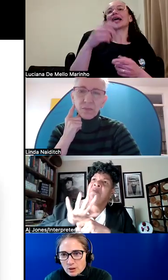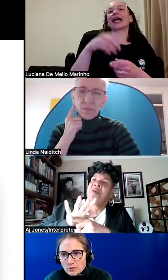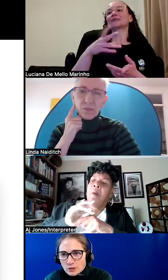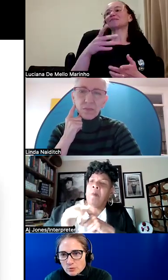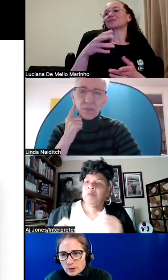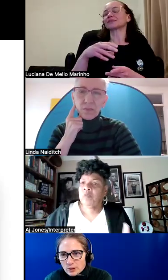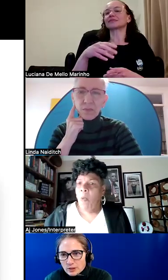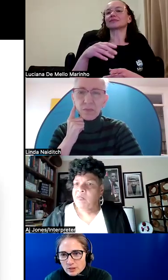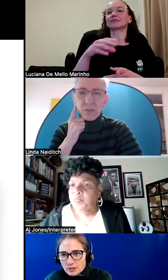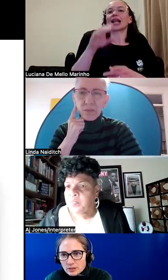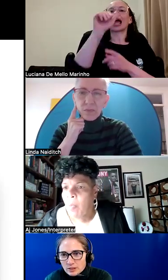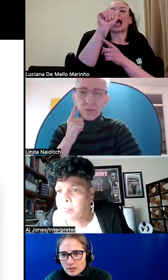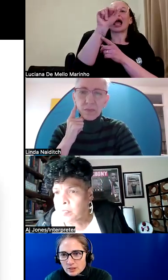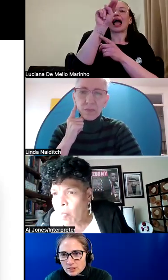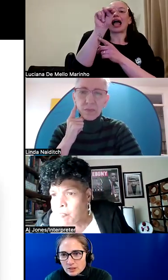So the official word